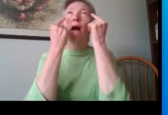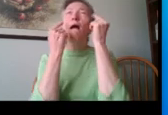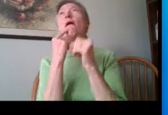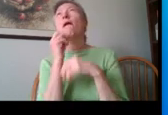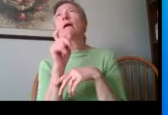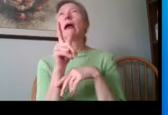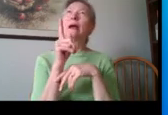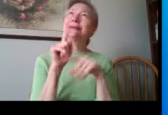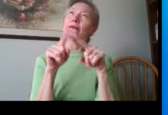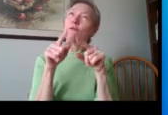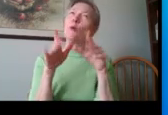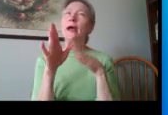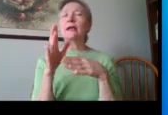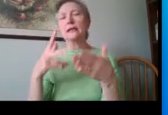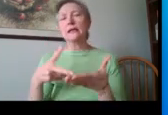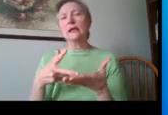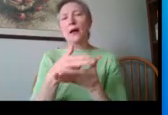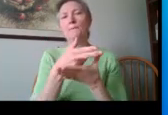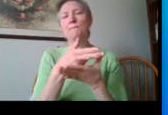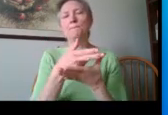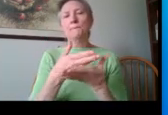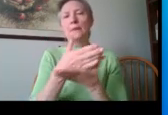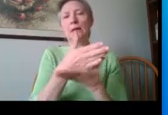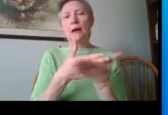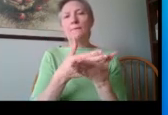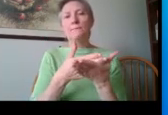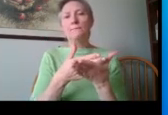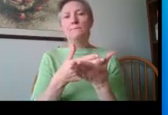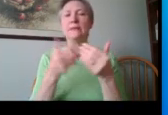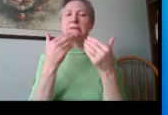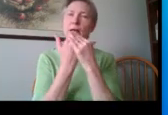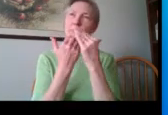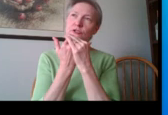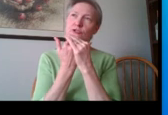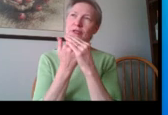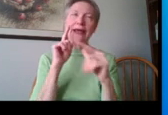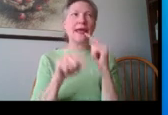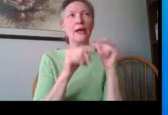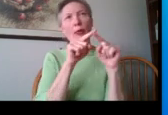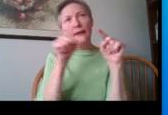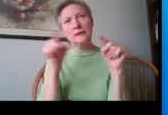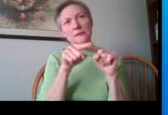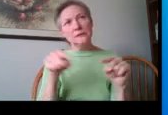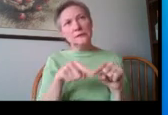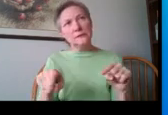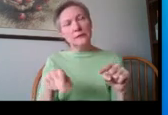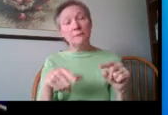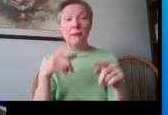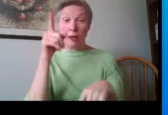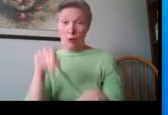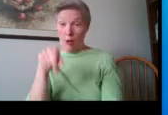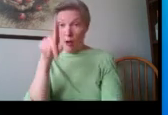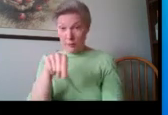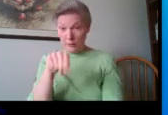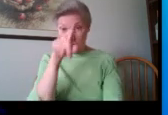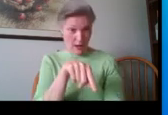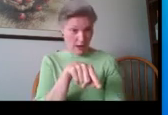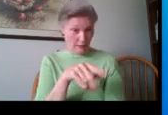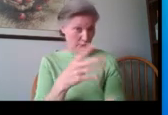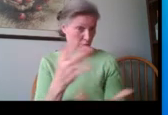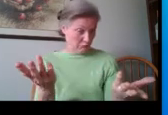okay, what's a different way? I can't go this way. What's another way I can do that? Well, I can choose to go up and down if I want